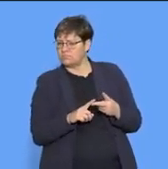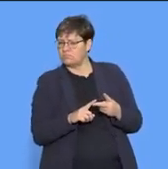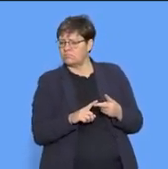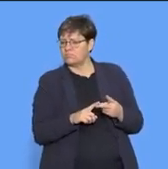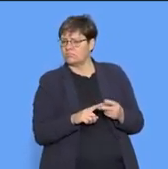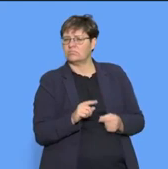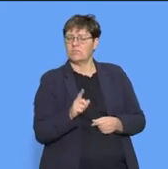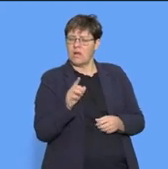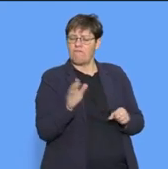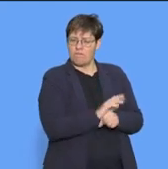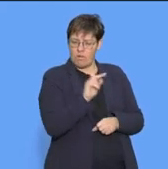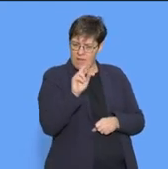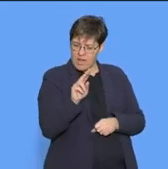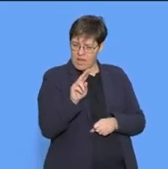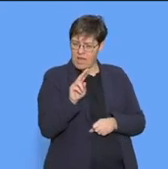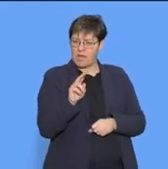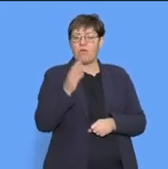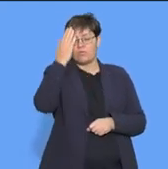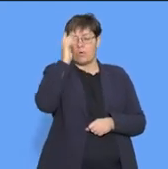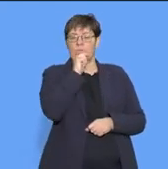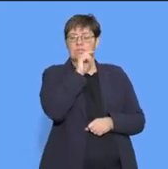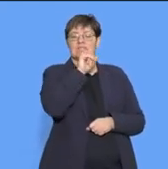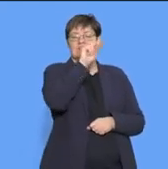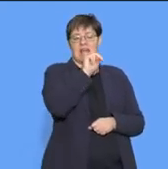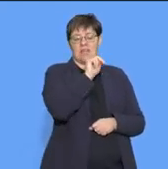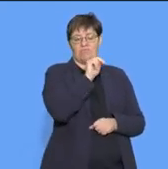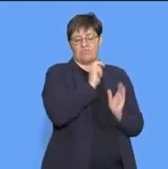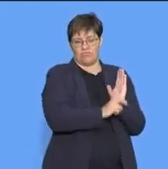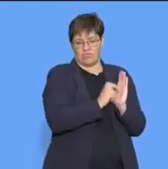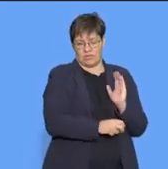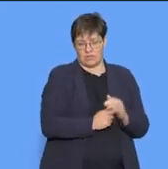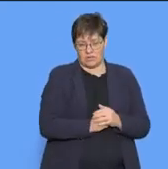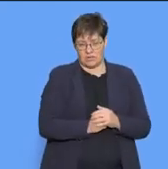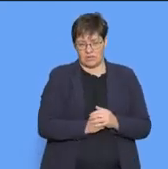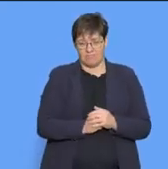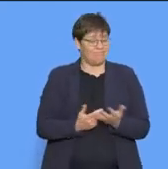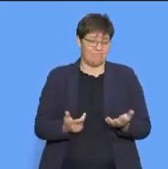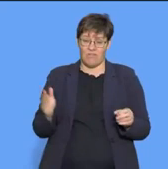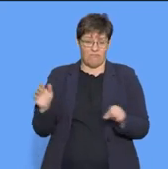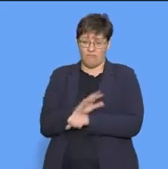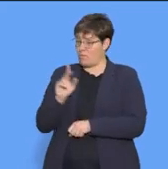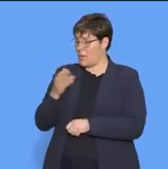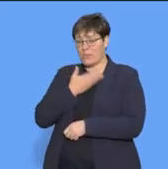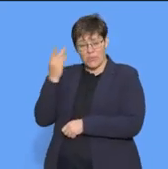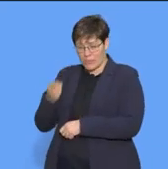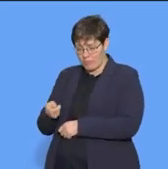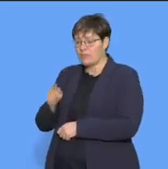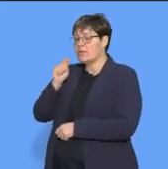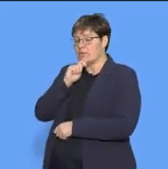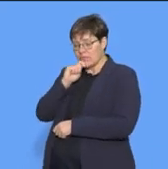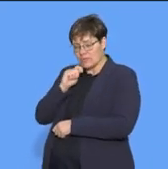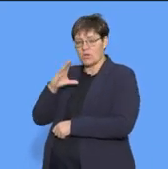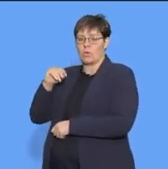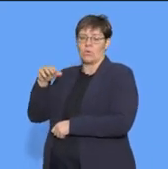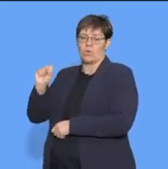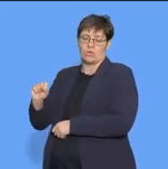If you have the one full pair, then you know you can use the sine rule. If you don't have one full pair, then you've